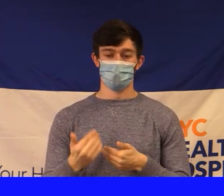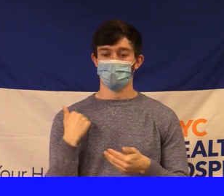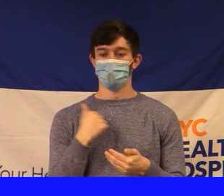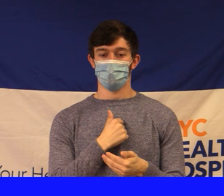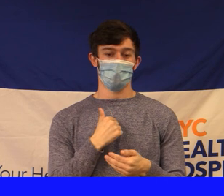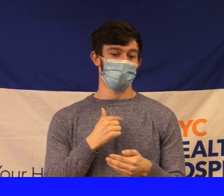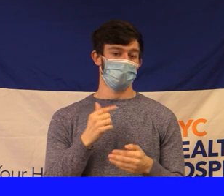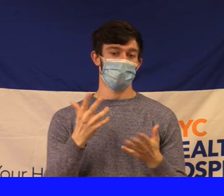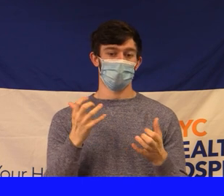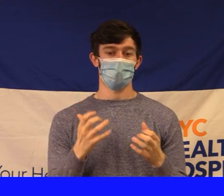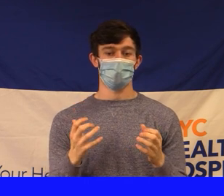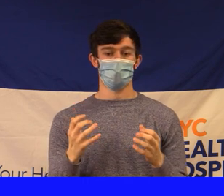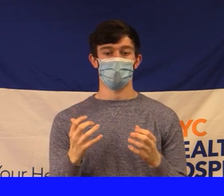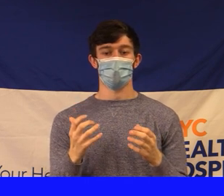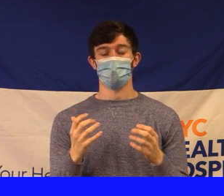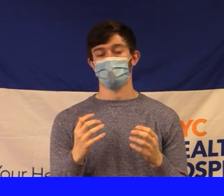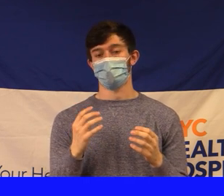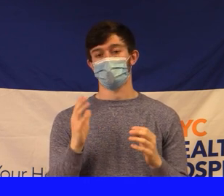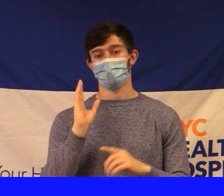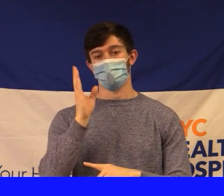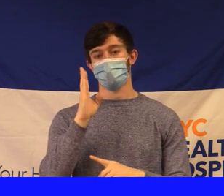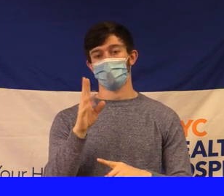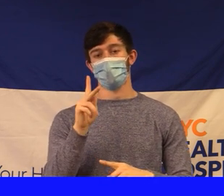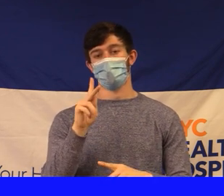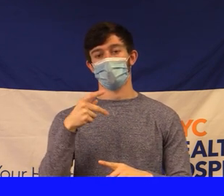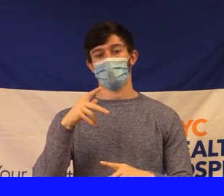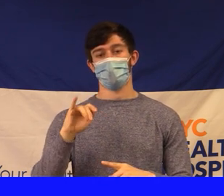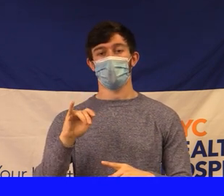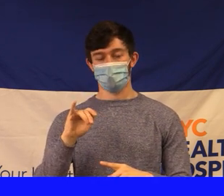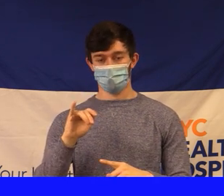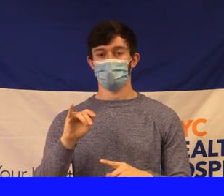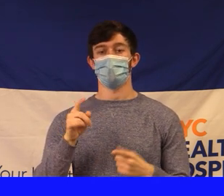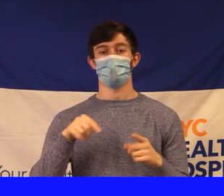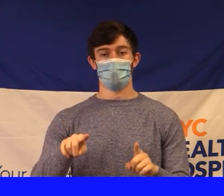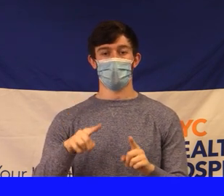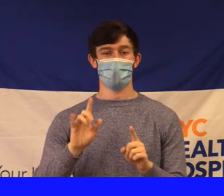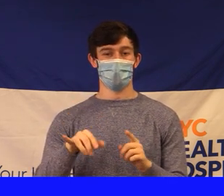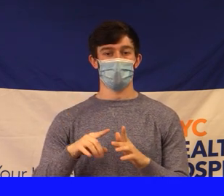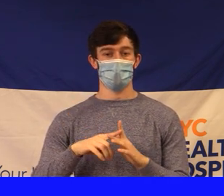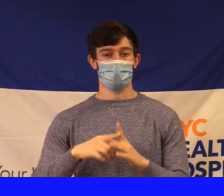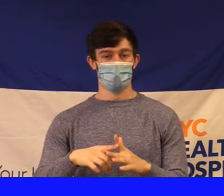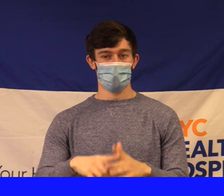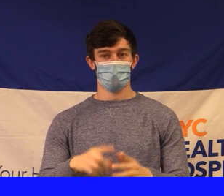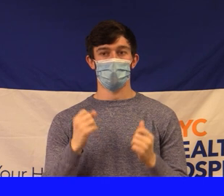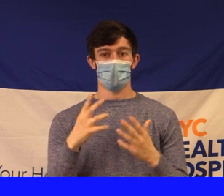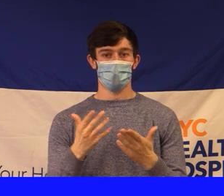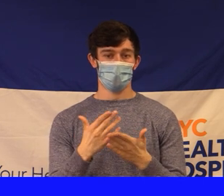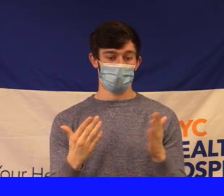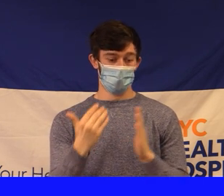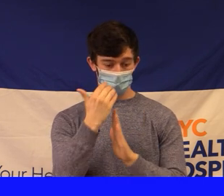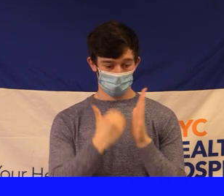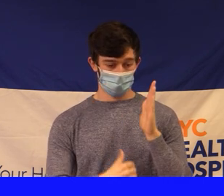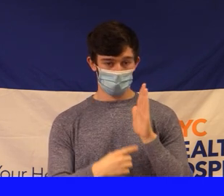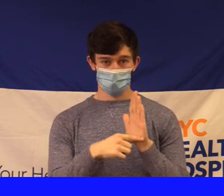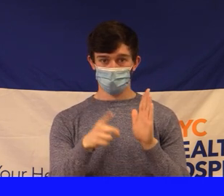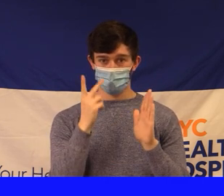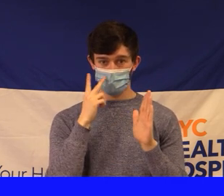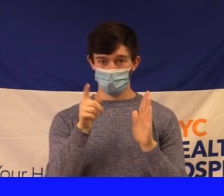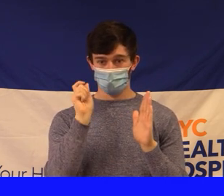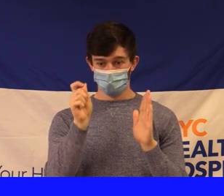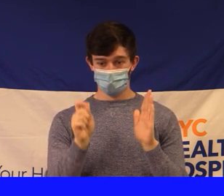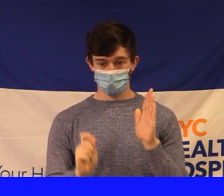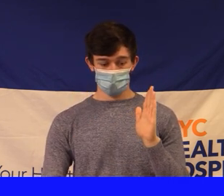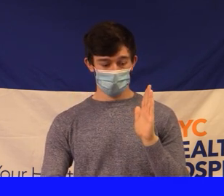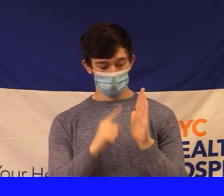putting KPIs together to present back to you on status as we roll through this initiative. And many of the items that you see on this bulleted list